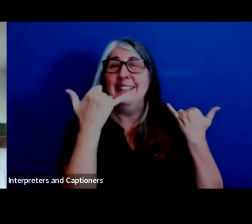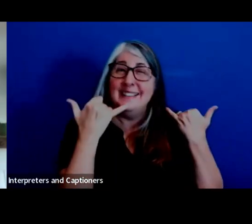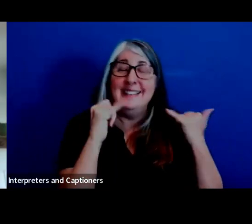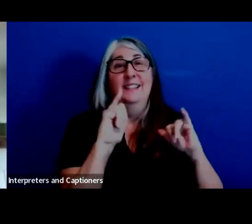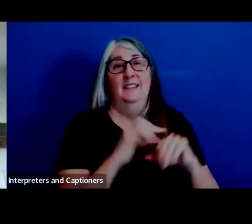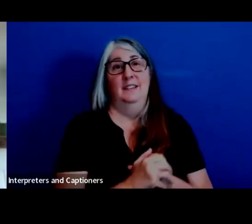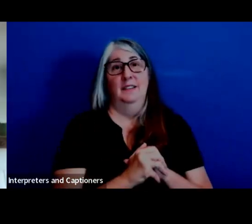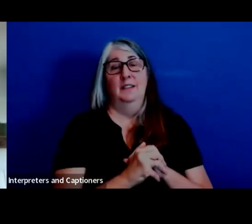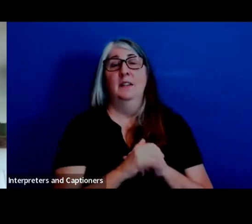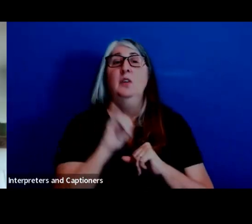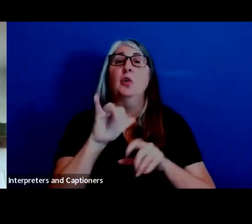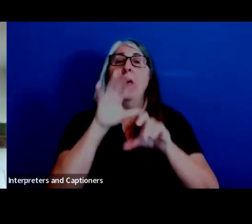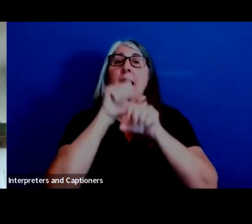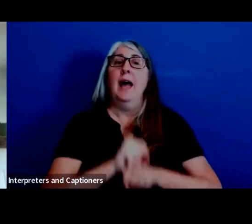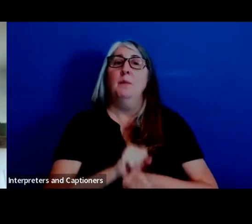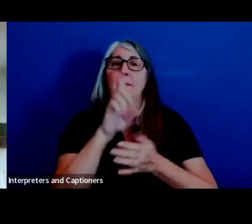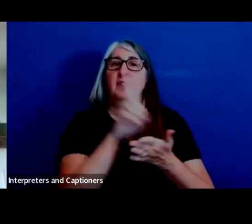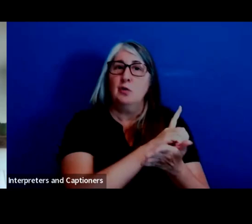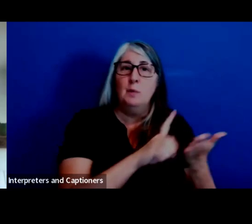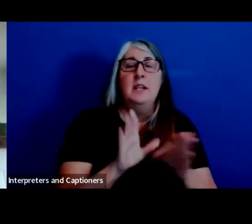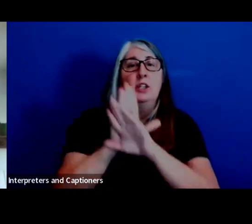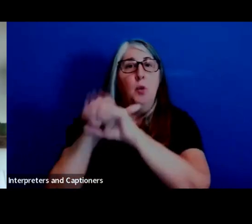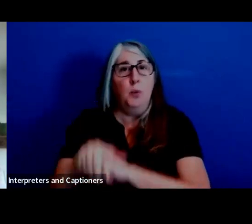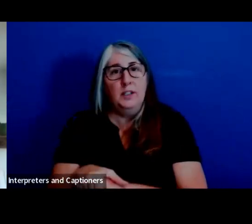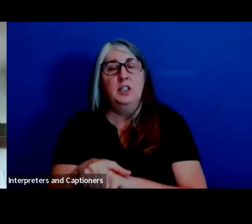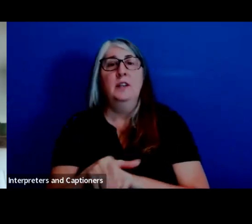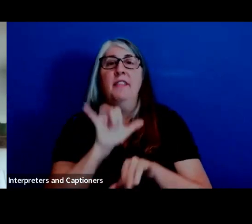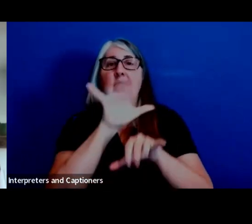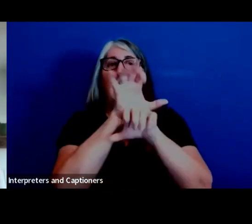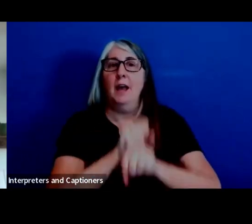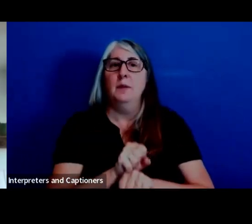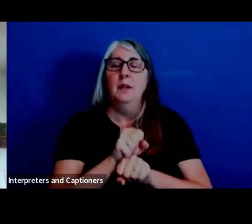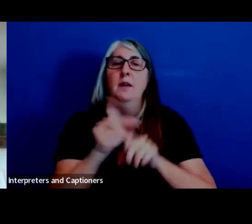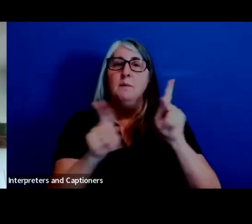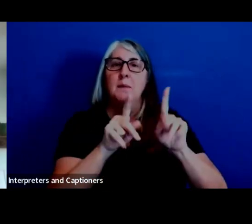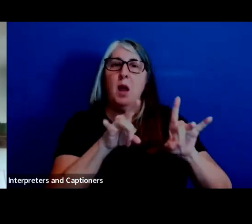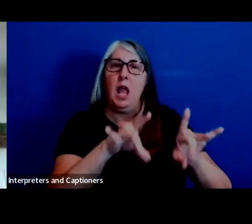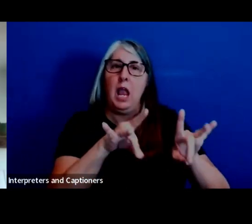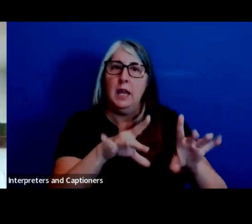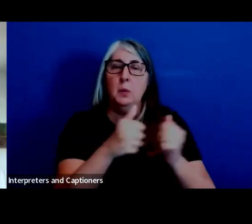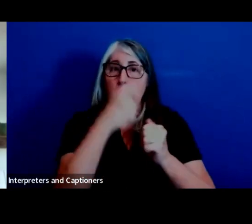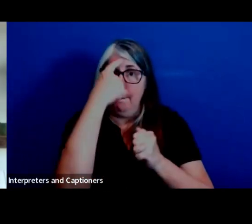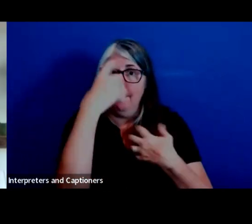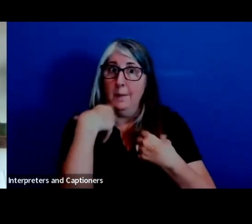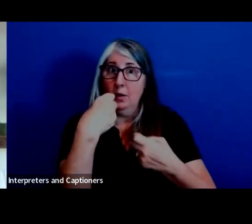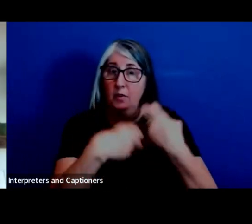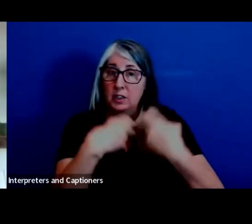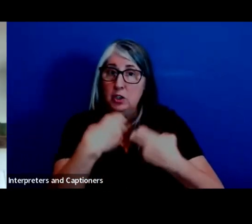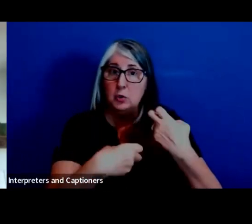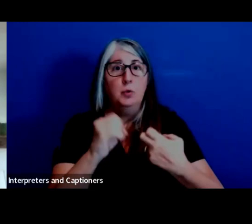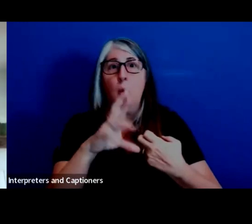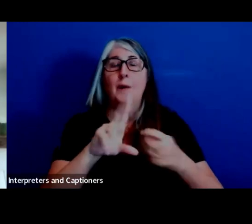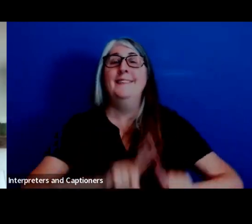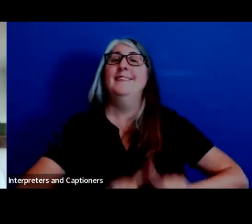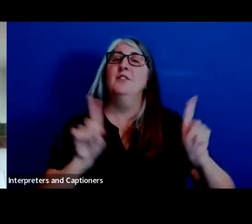that habit of discrimination and oppressing, that habit of hating people with mental health differences or